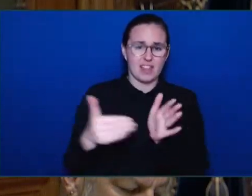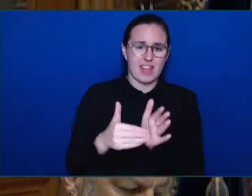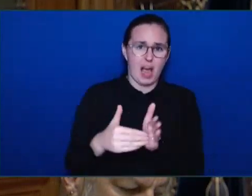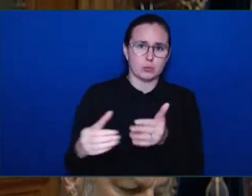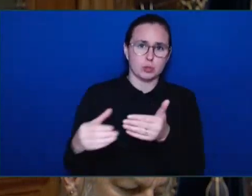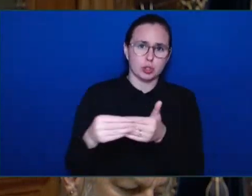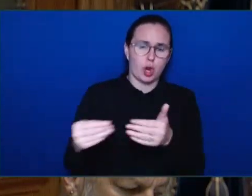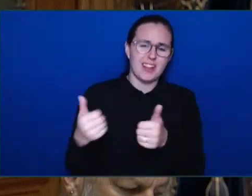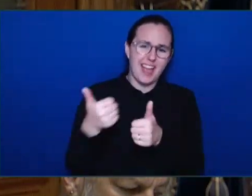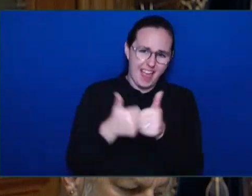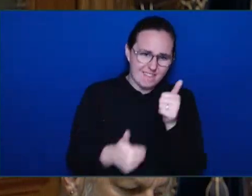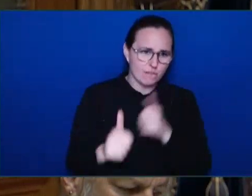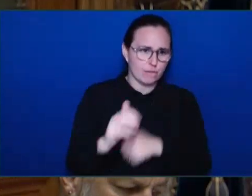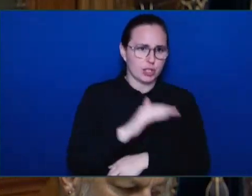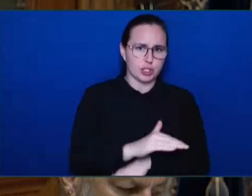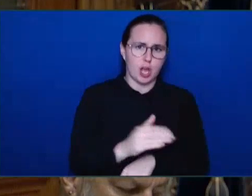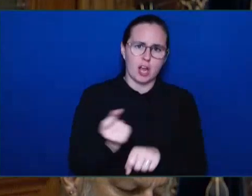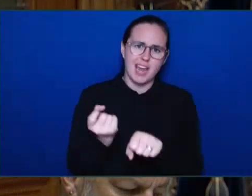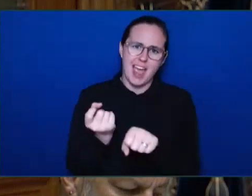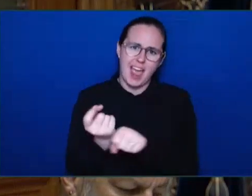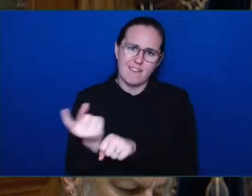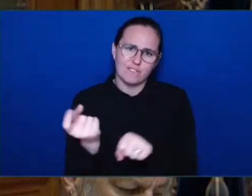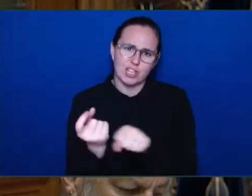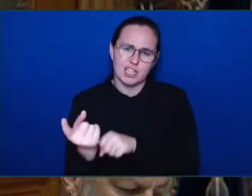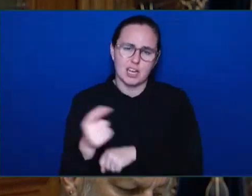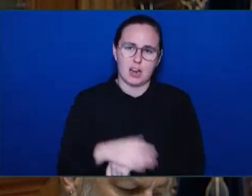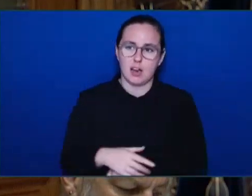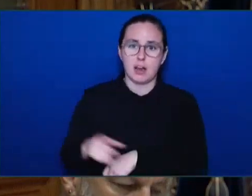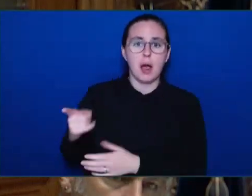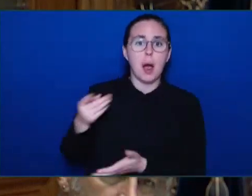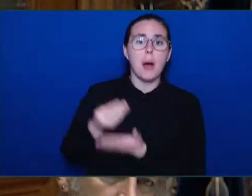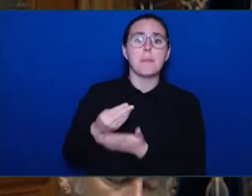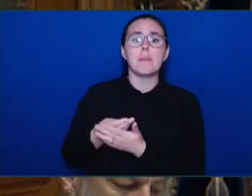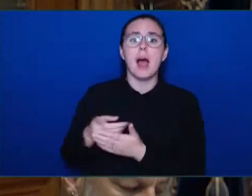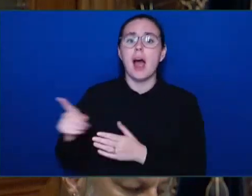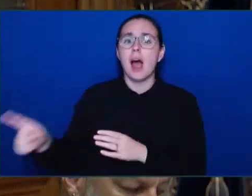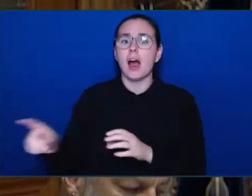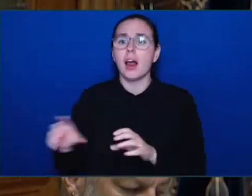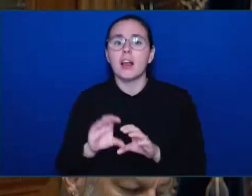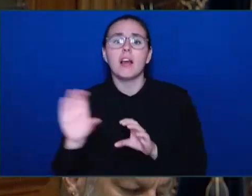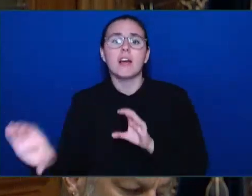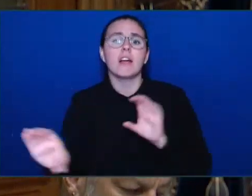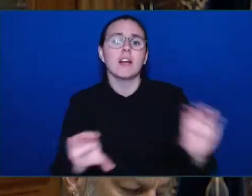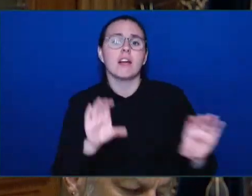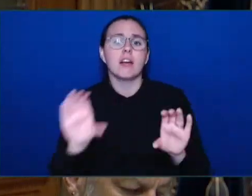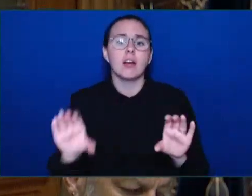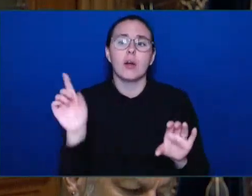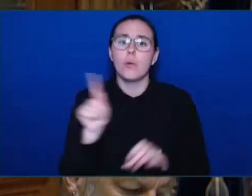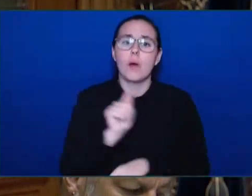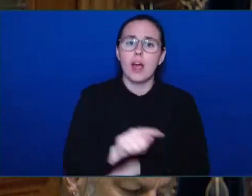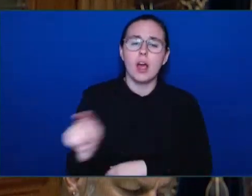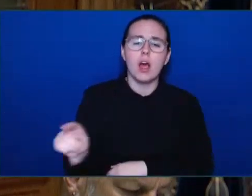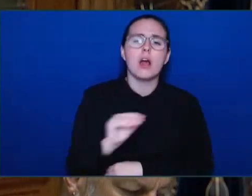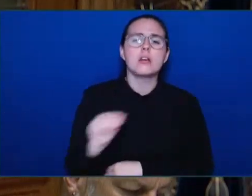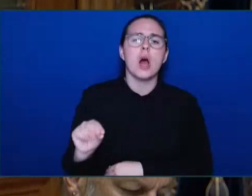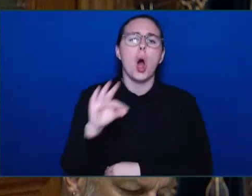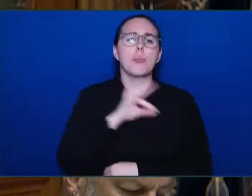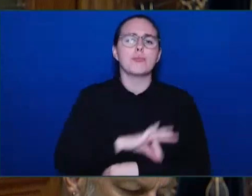you where those children are. My question, Honourable Speaker, through you, To the Minister of Children and